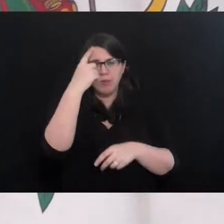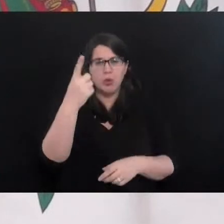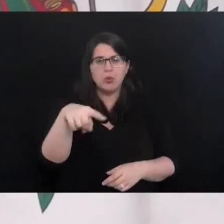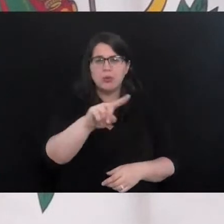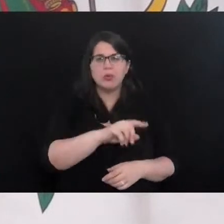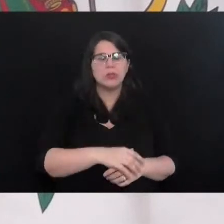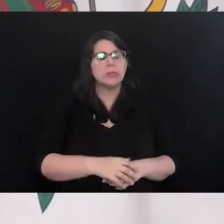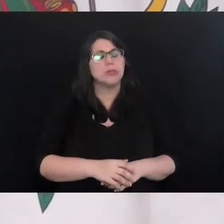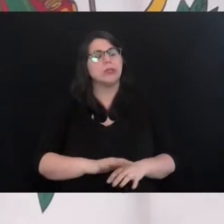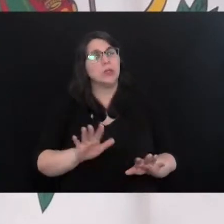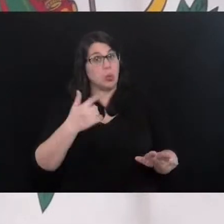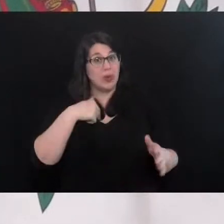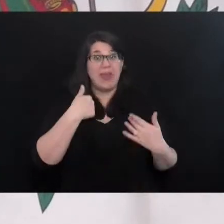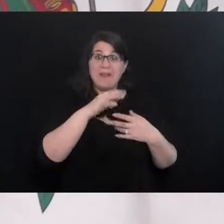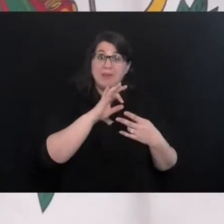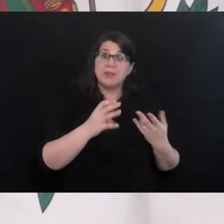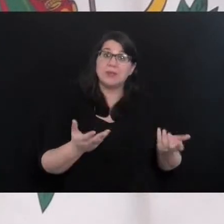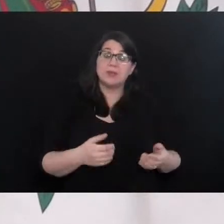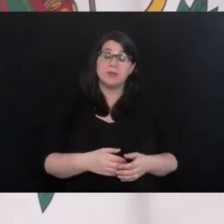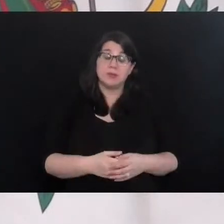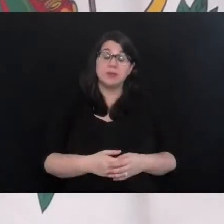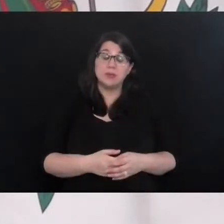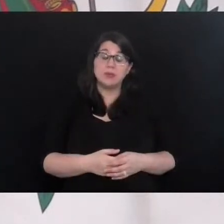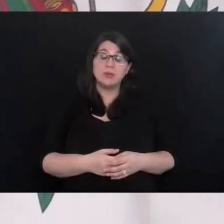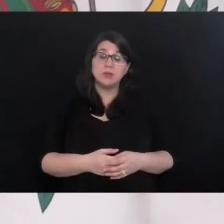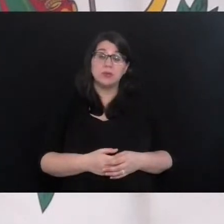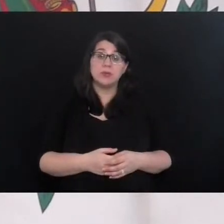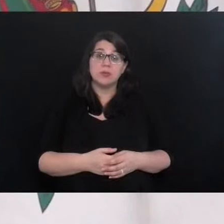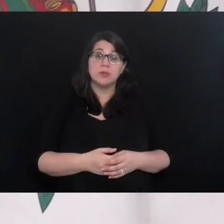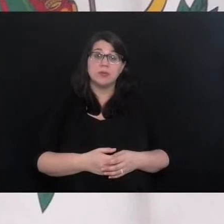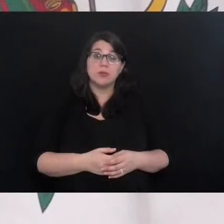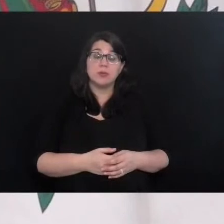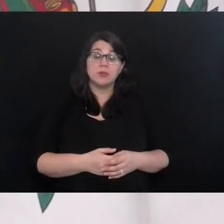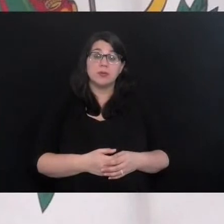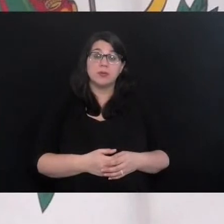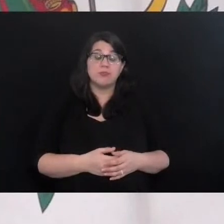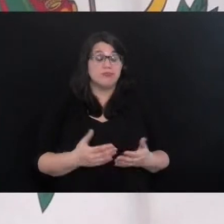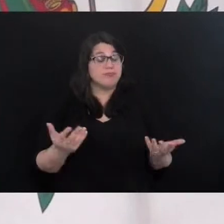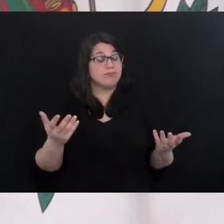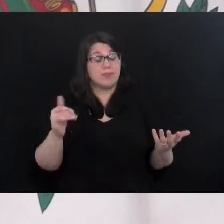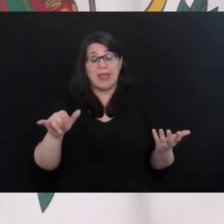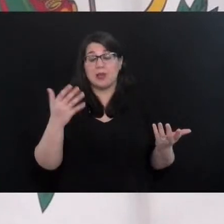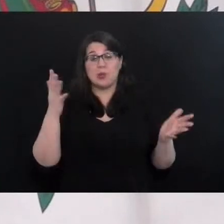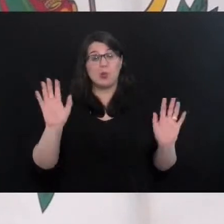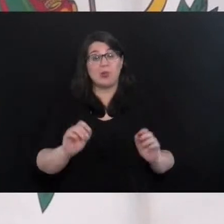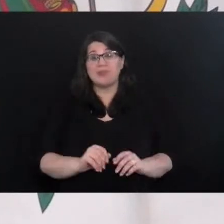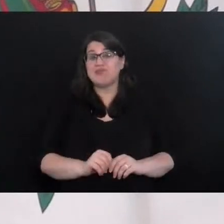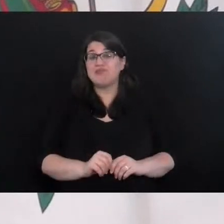Now, we got a way out. That's all I got.